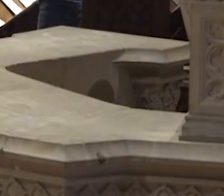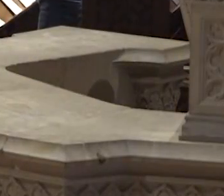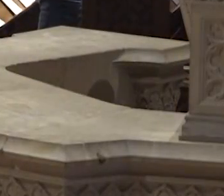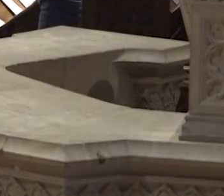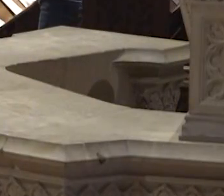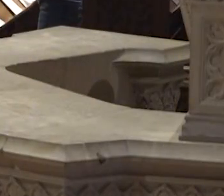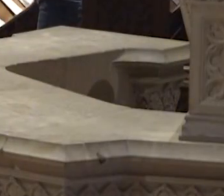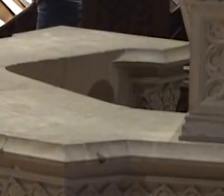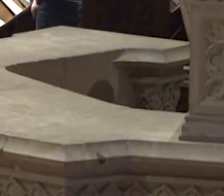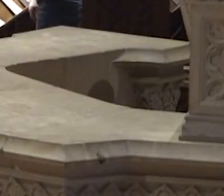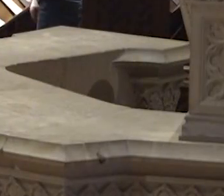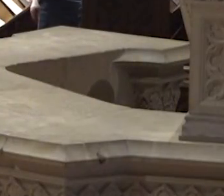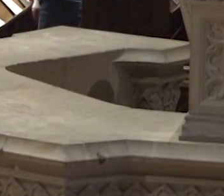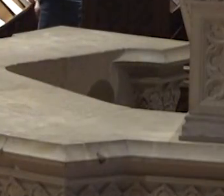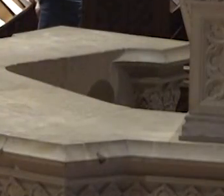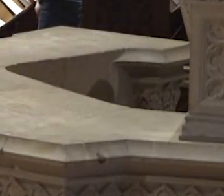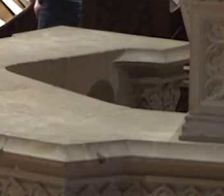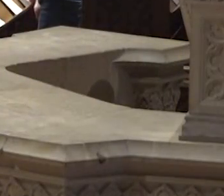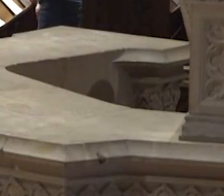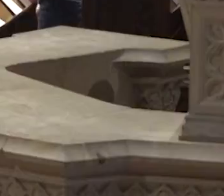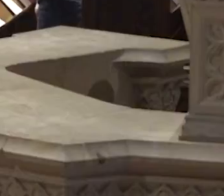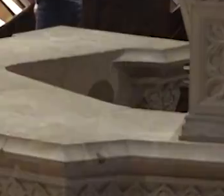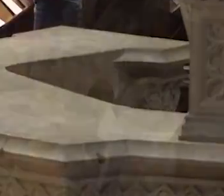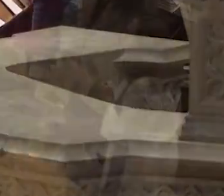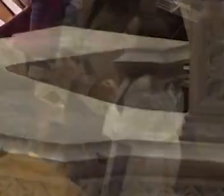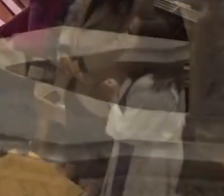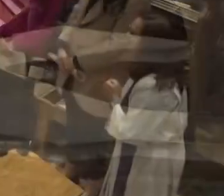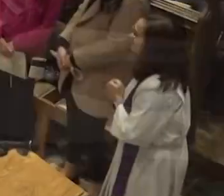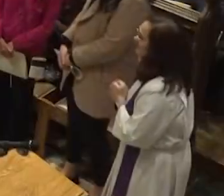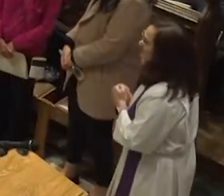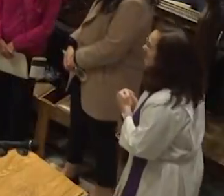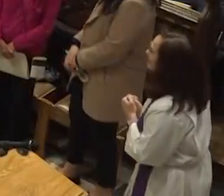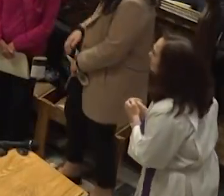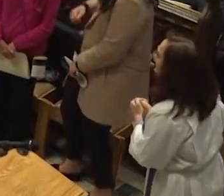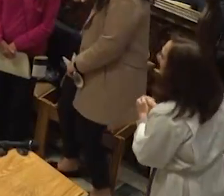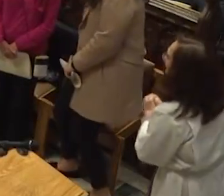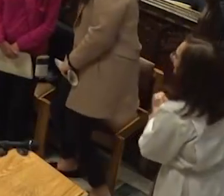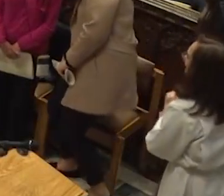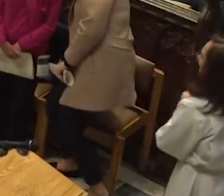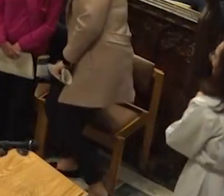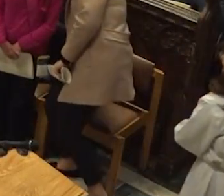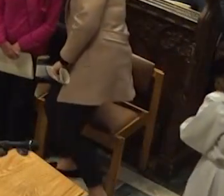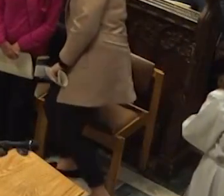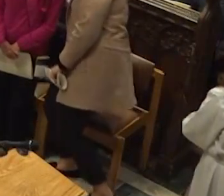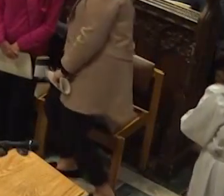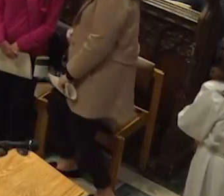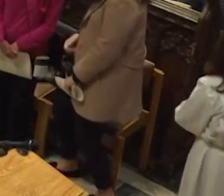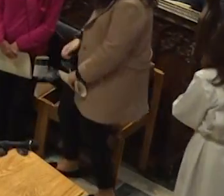Easy to love.